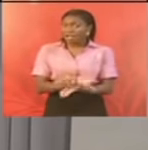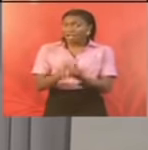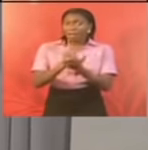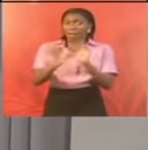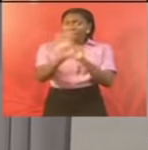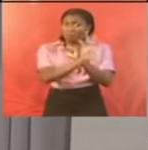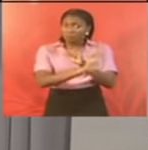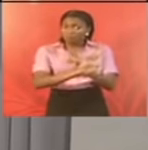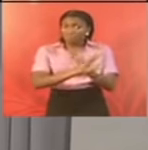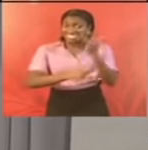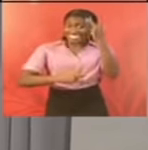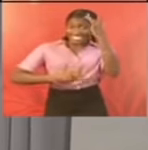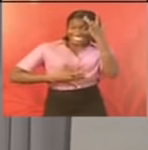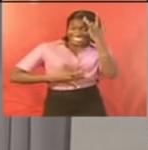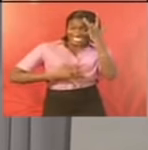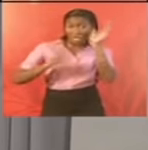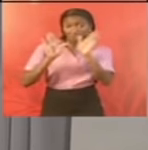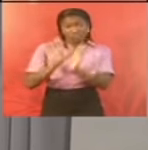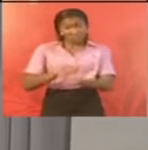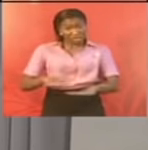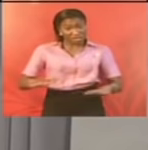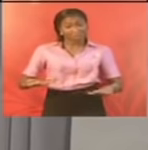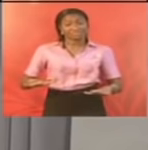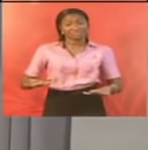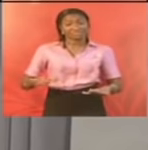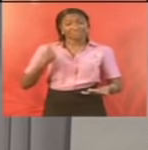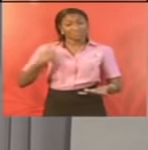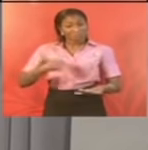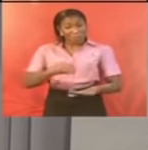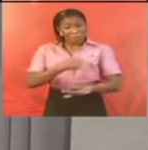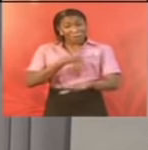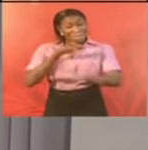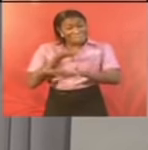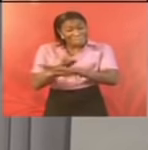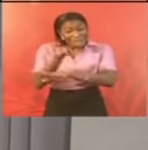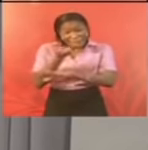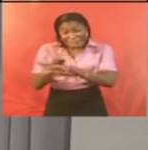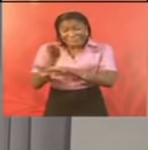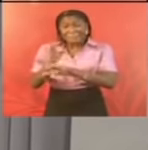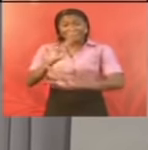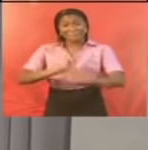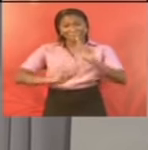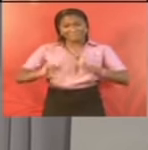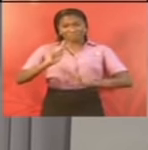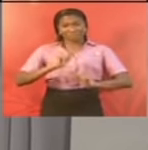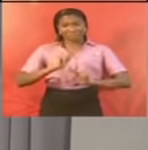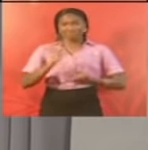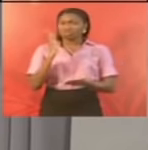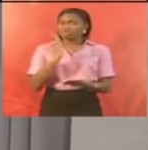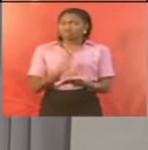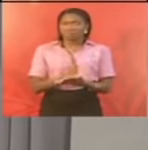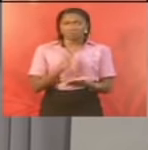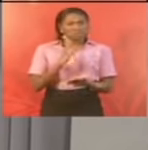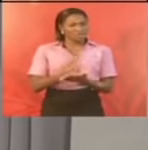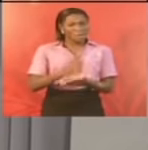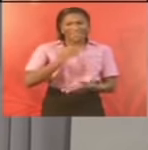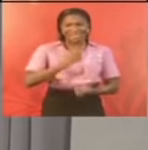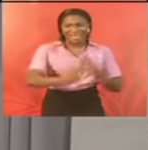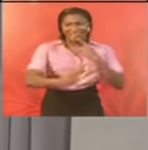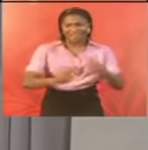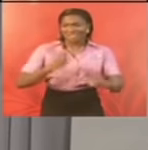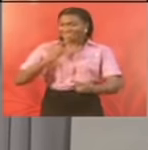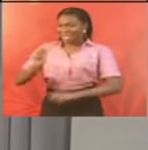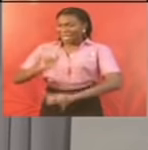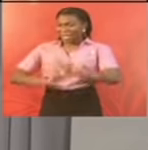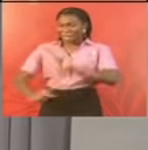diseases. And again, we appeal to people to stop pushing your anti-vaxxers